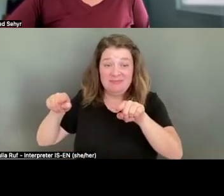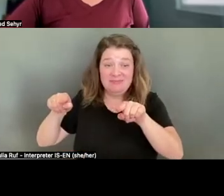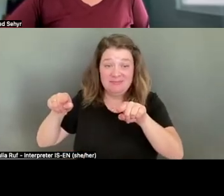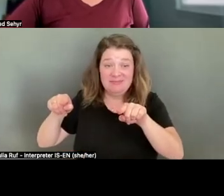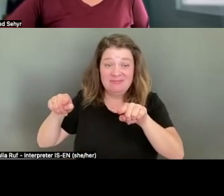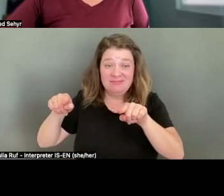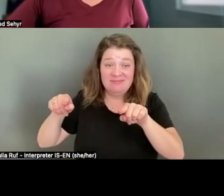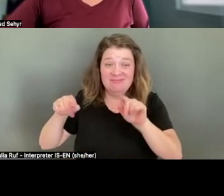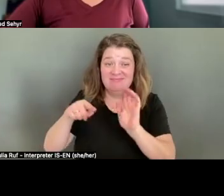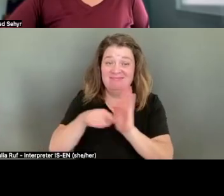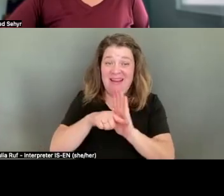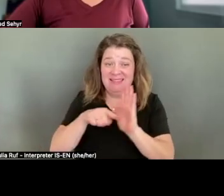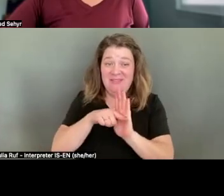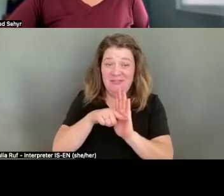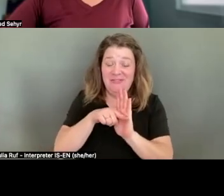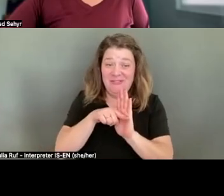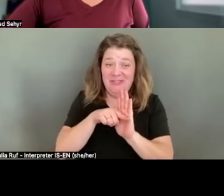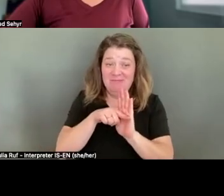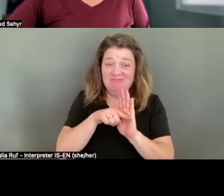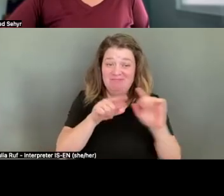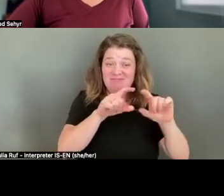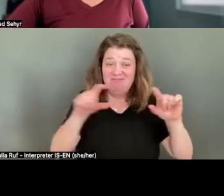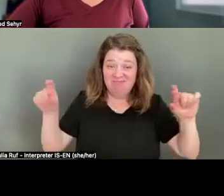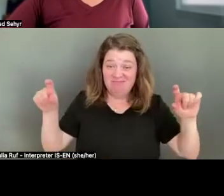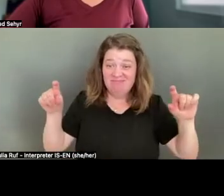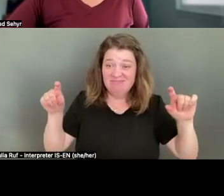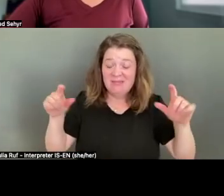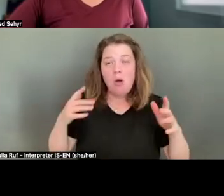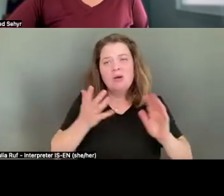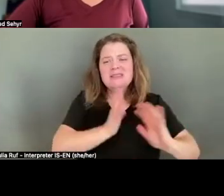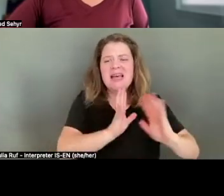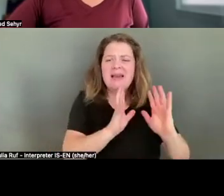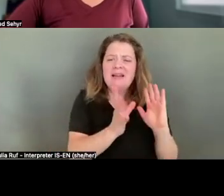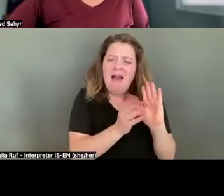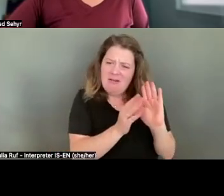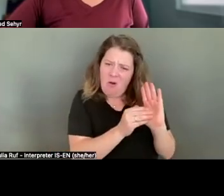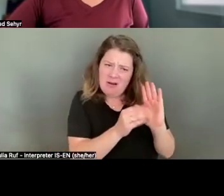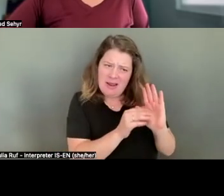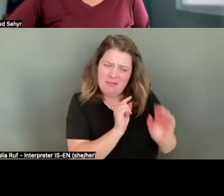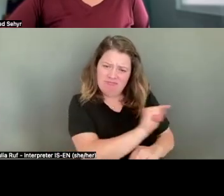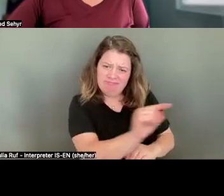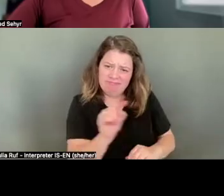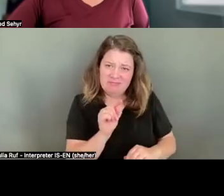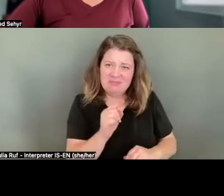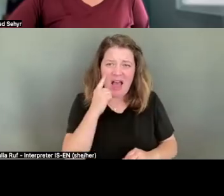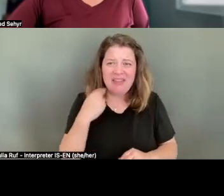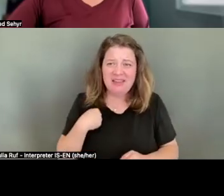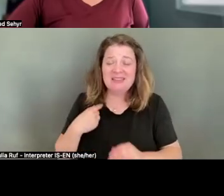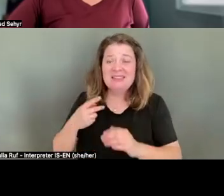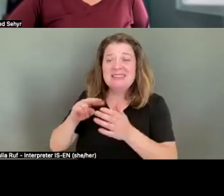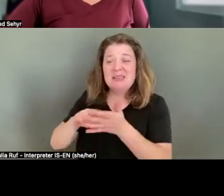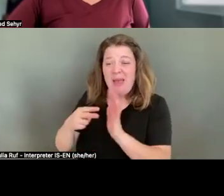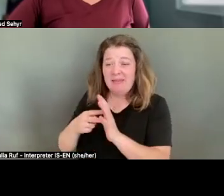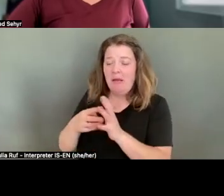may suggest that iconic signs tend to have less diverse semantic breadth,